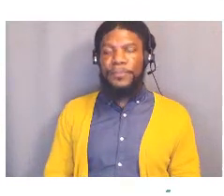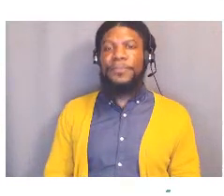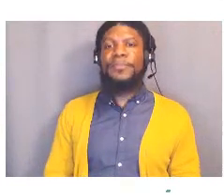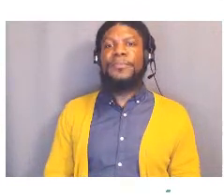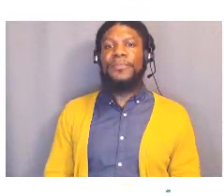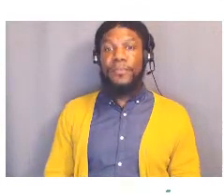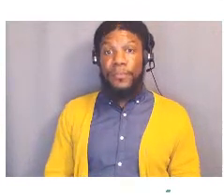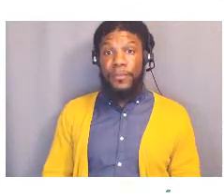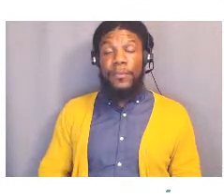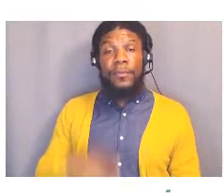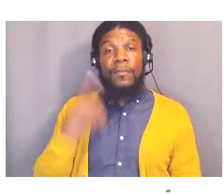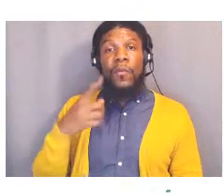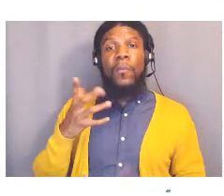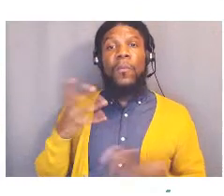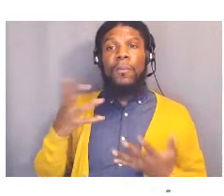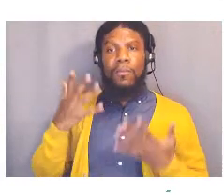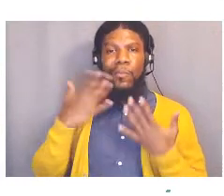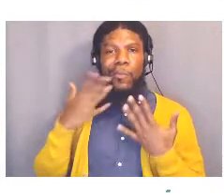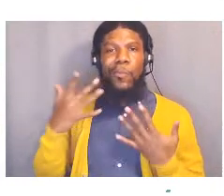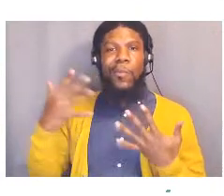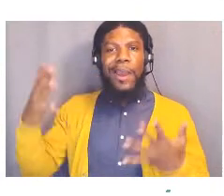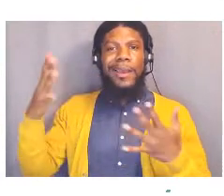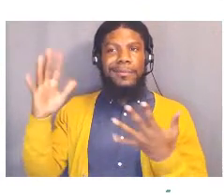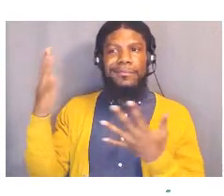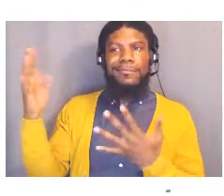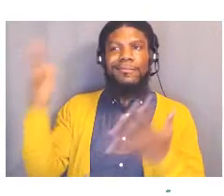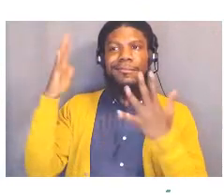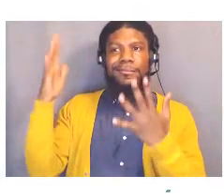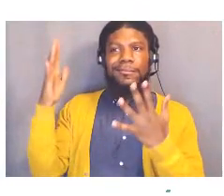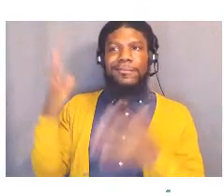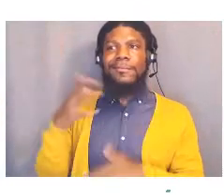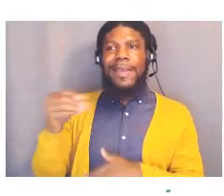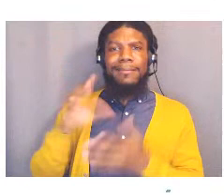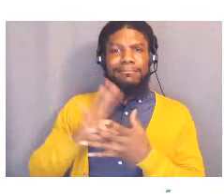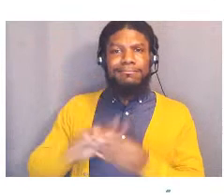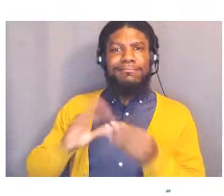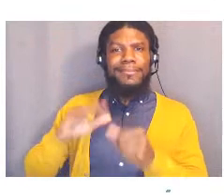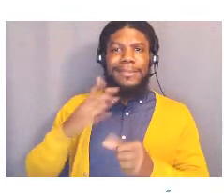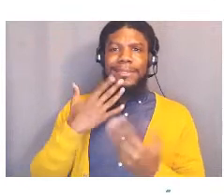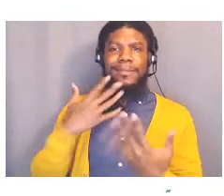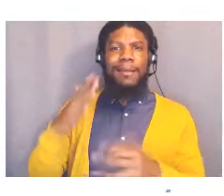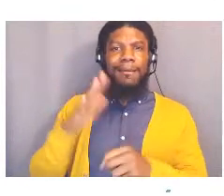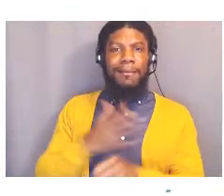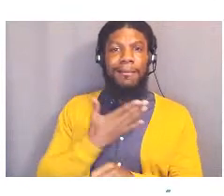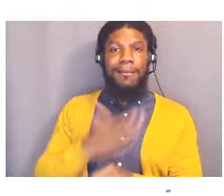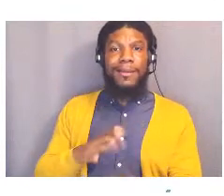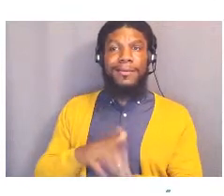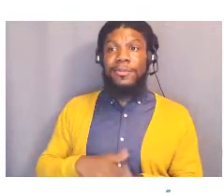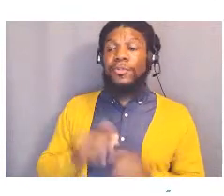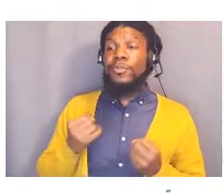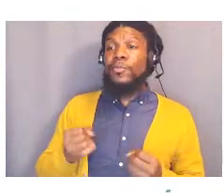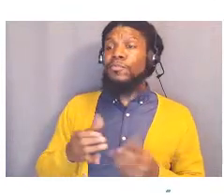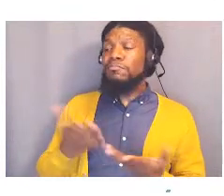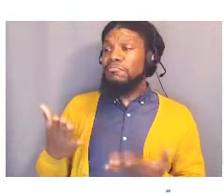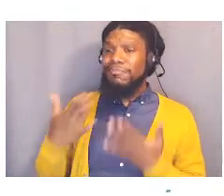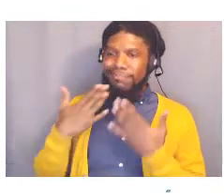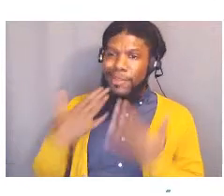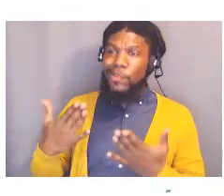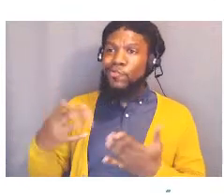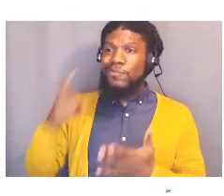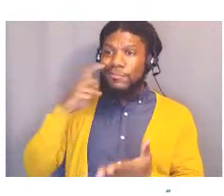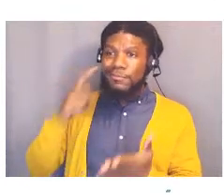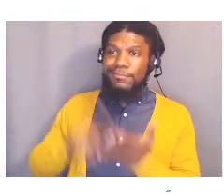In praise, in thanks, to Sante Sana, giving thanks,